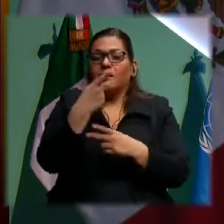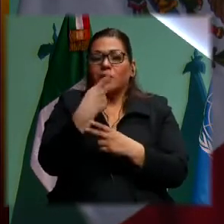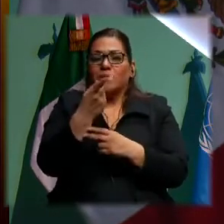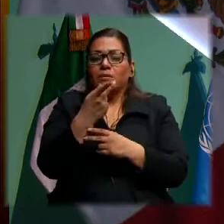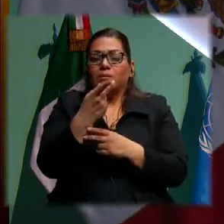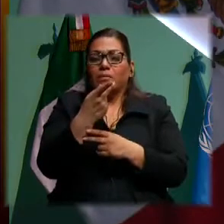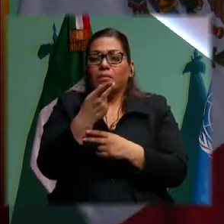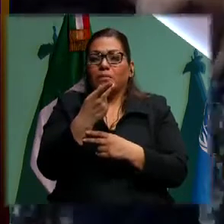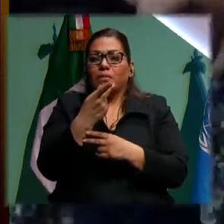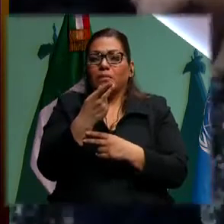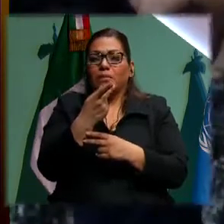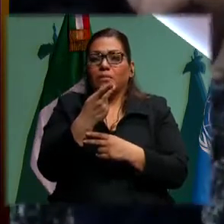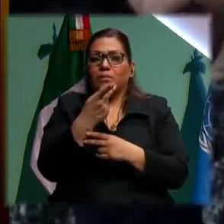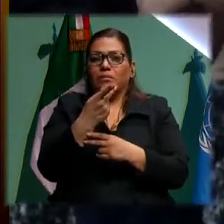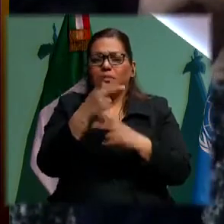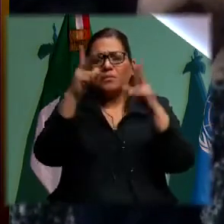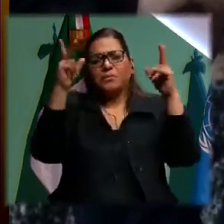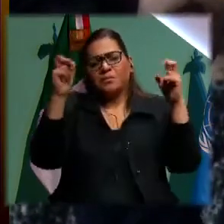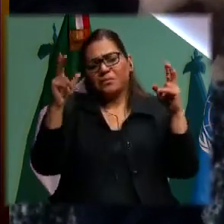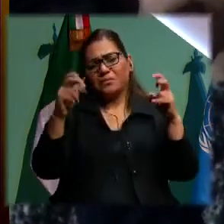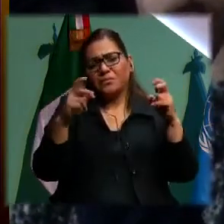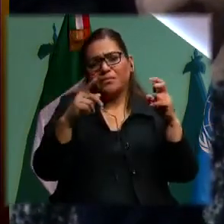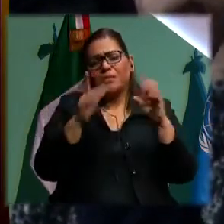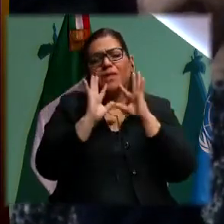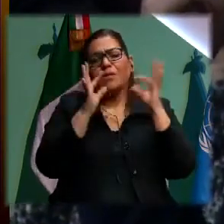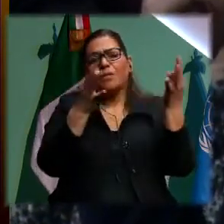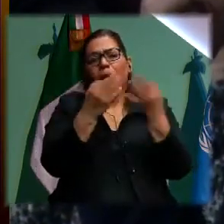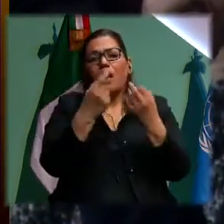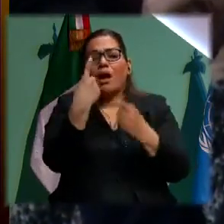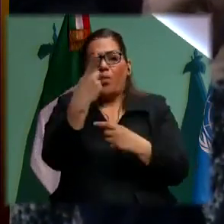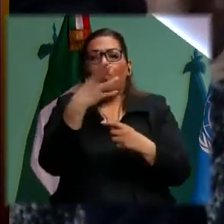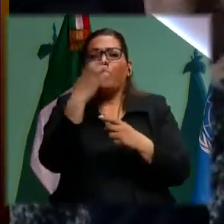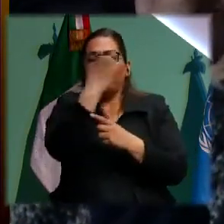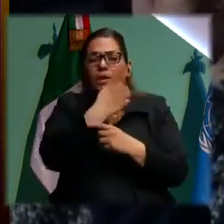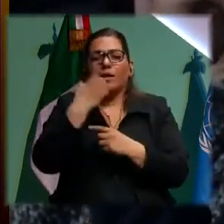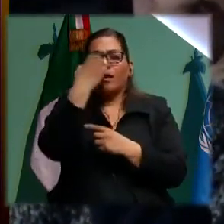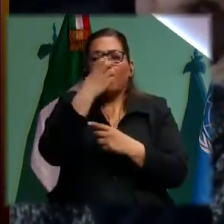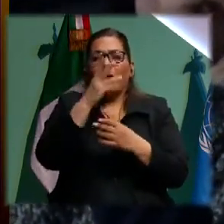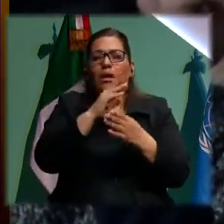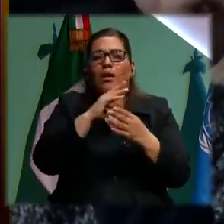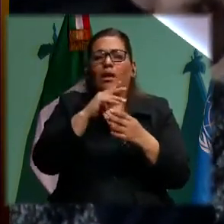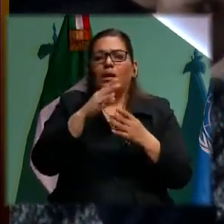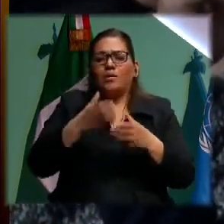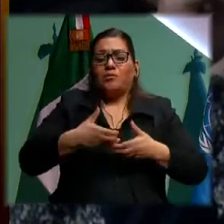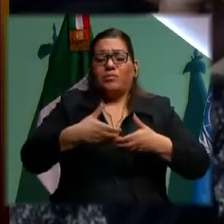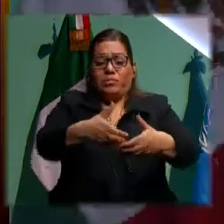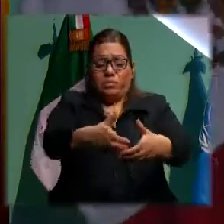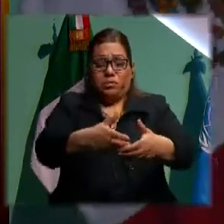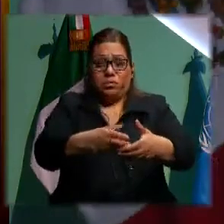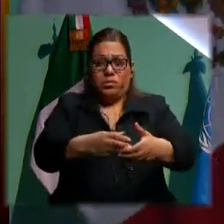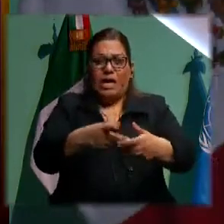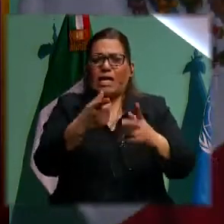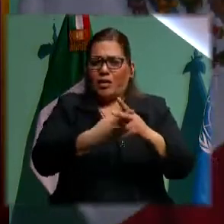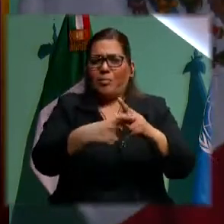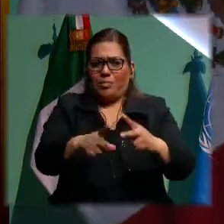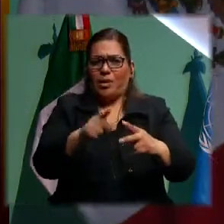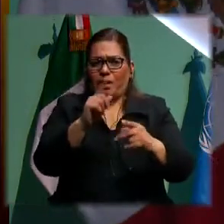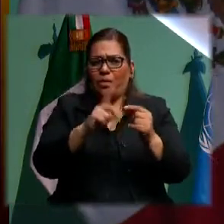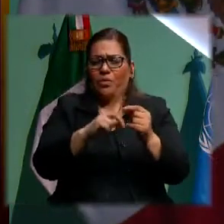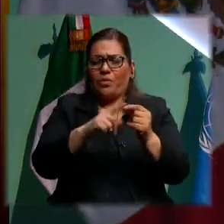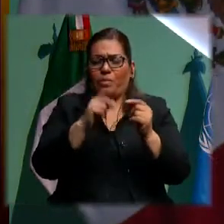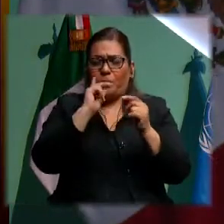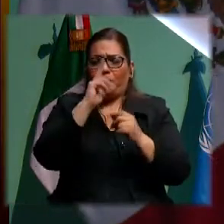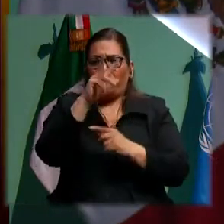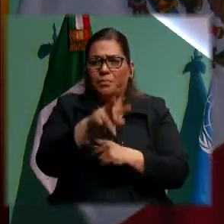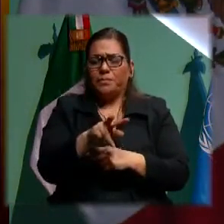but 2 miles from the main highway, where you see the towers, the wireless towers running down the side of the